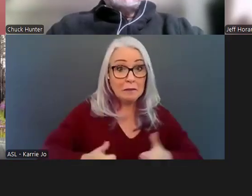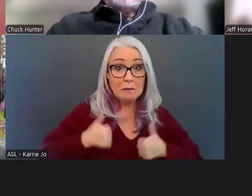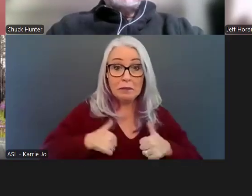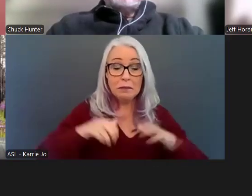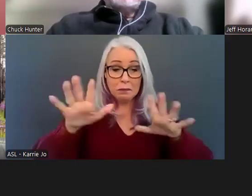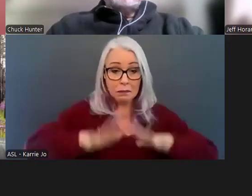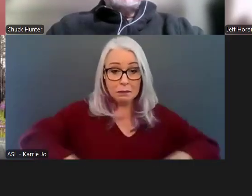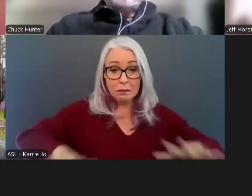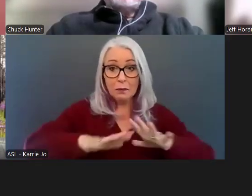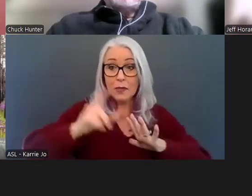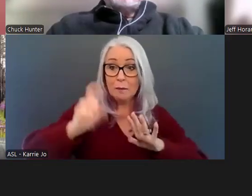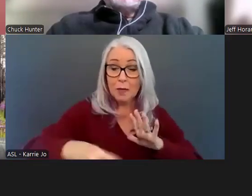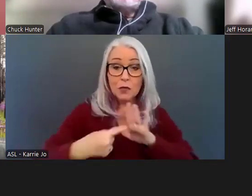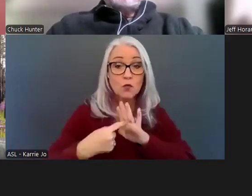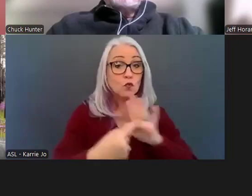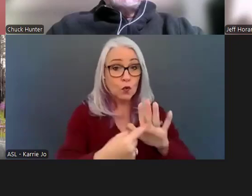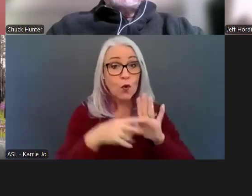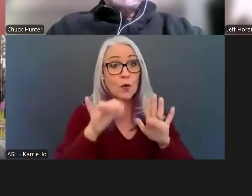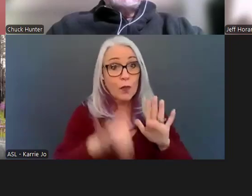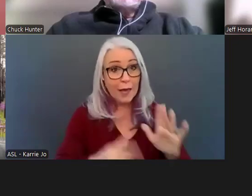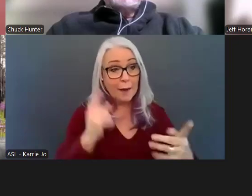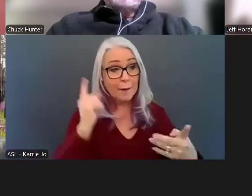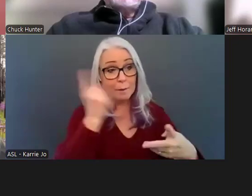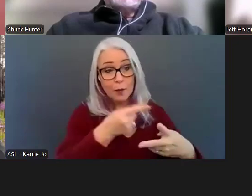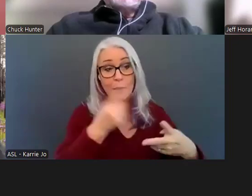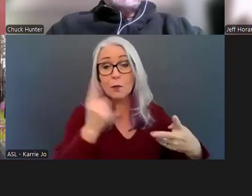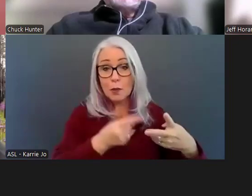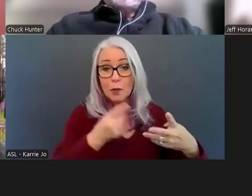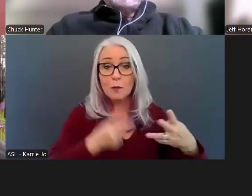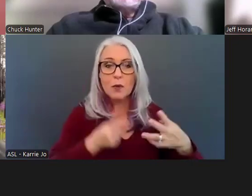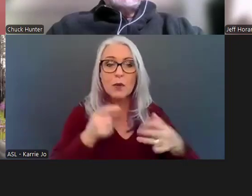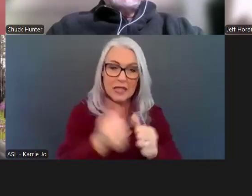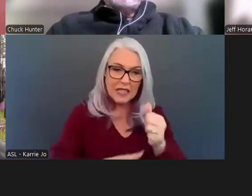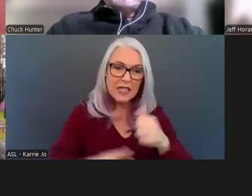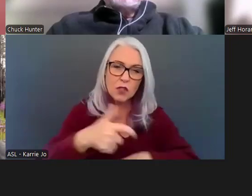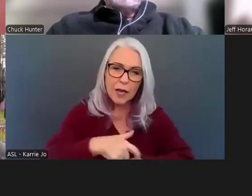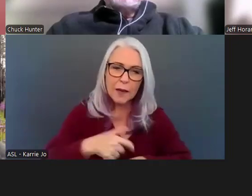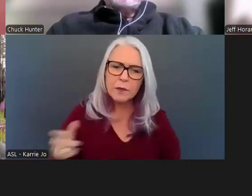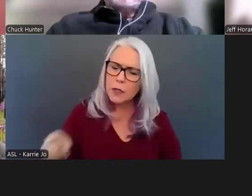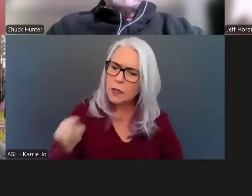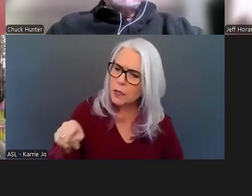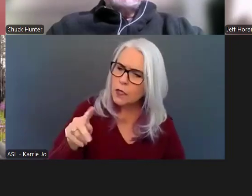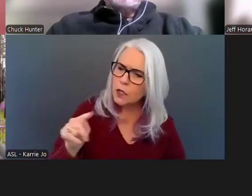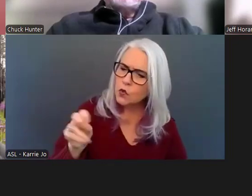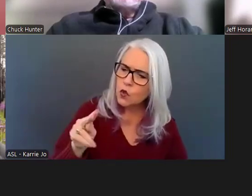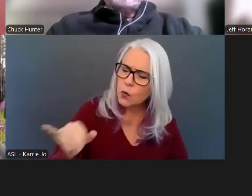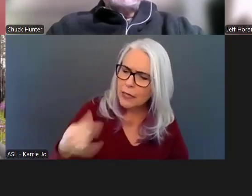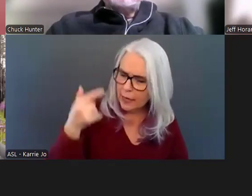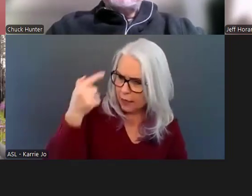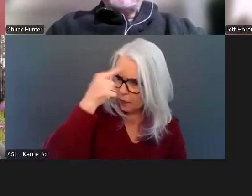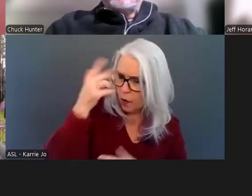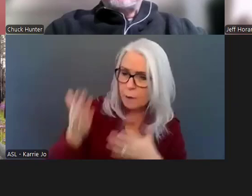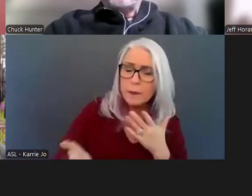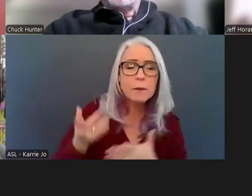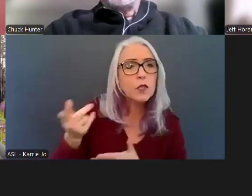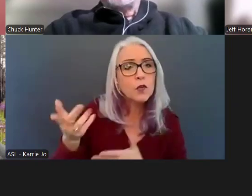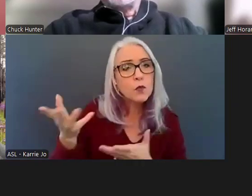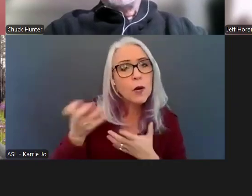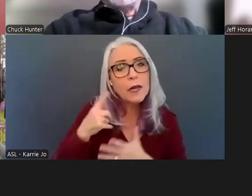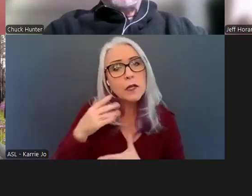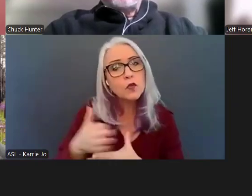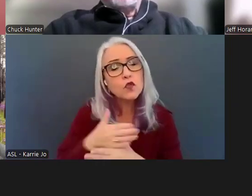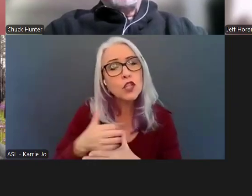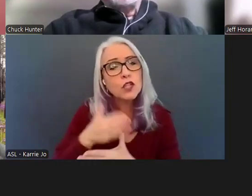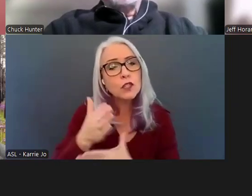objective every time. Tony, I thought you might want to say maybe something about the principles of kind of